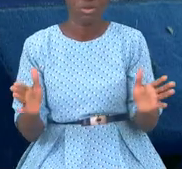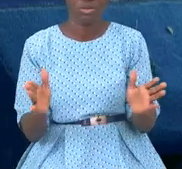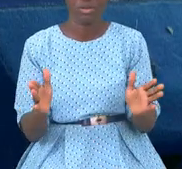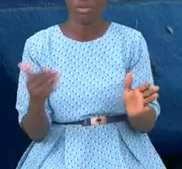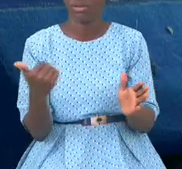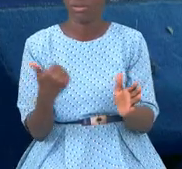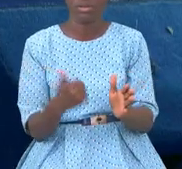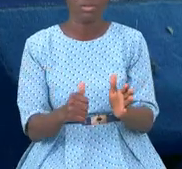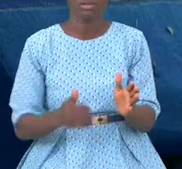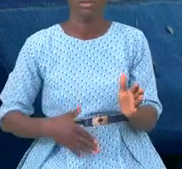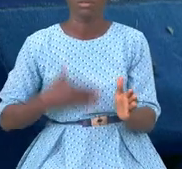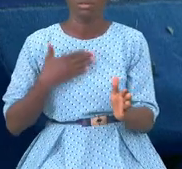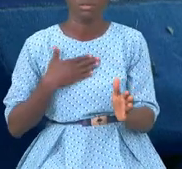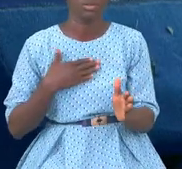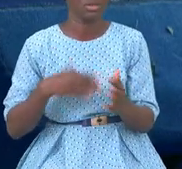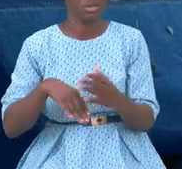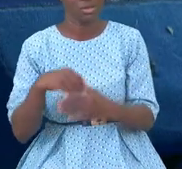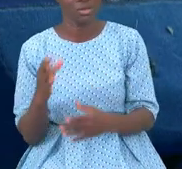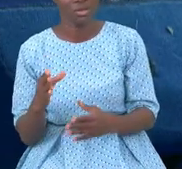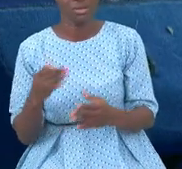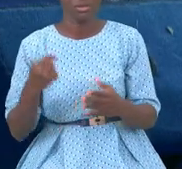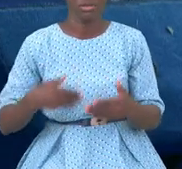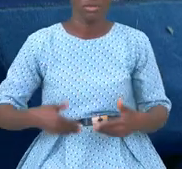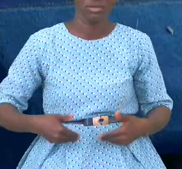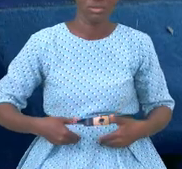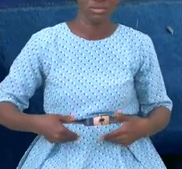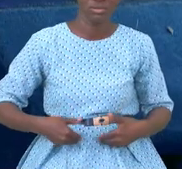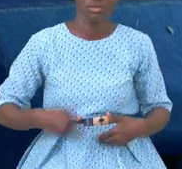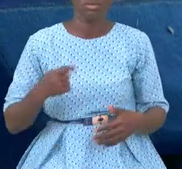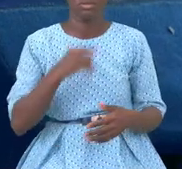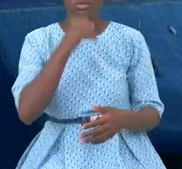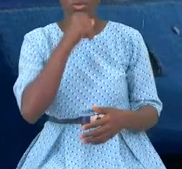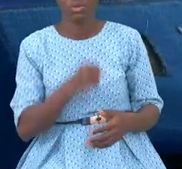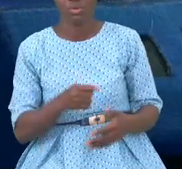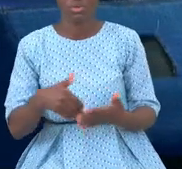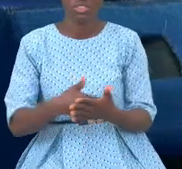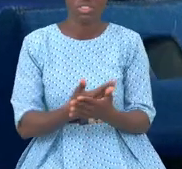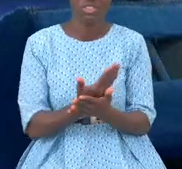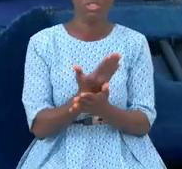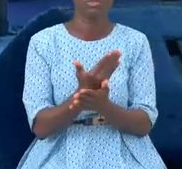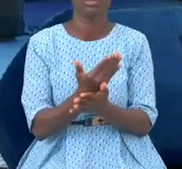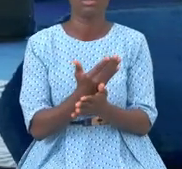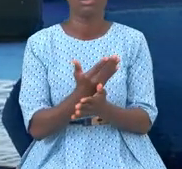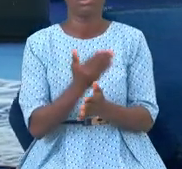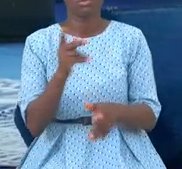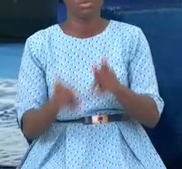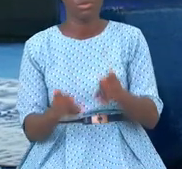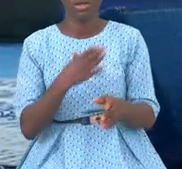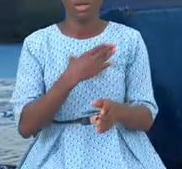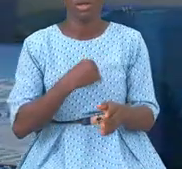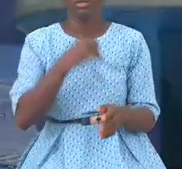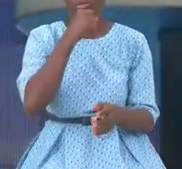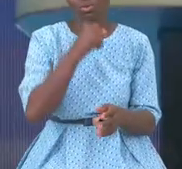old, the newcomers, the old timers, everyone, those who are outside the kingdom,